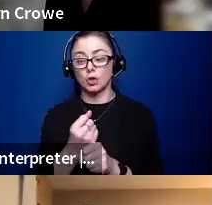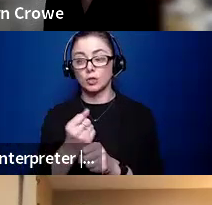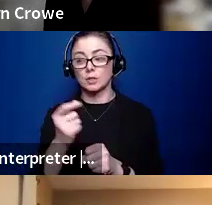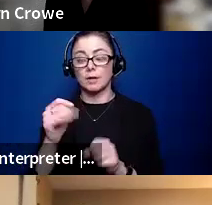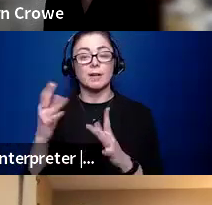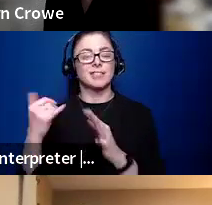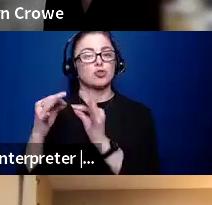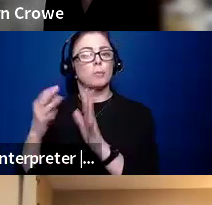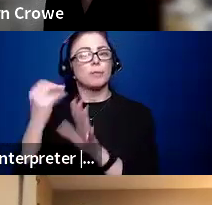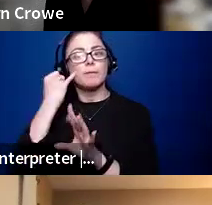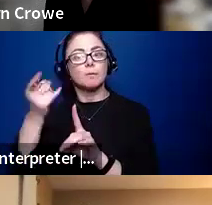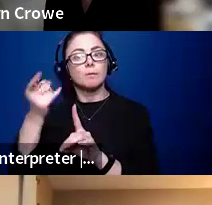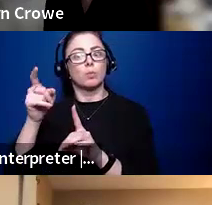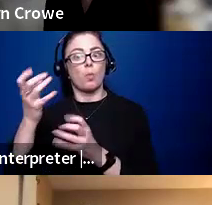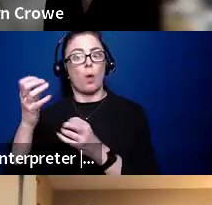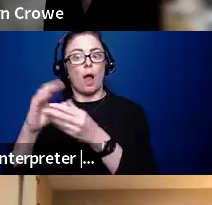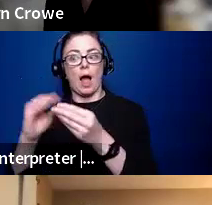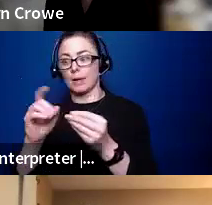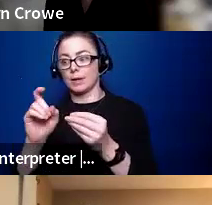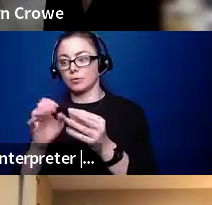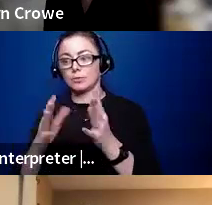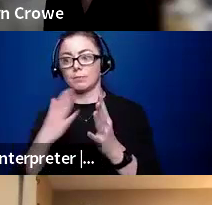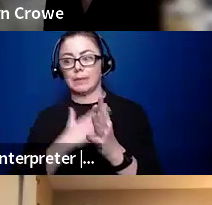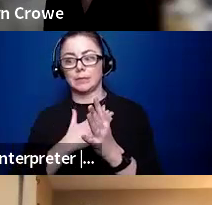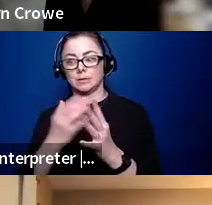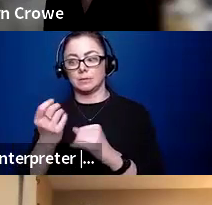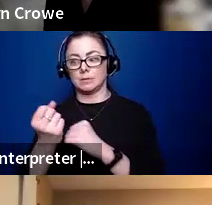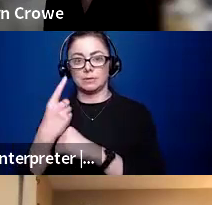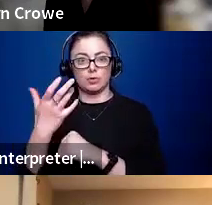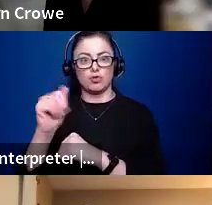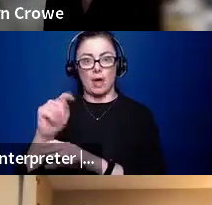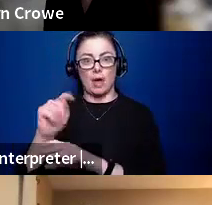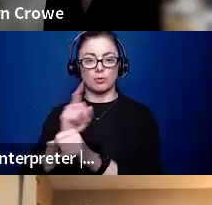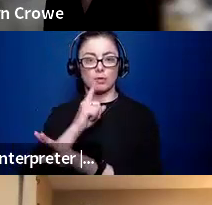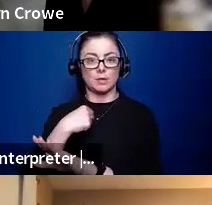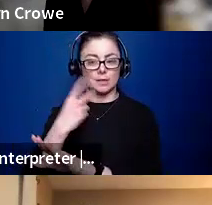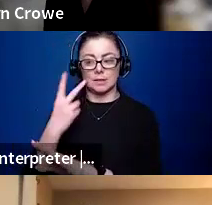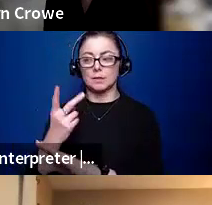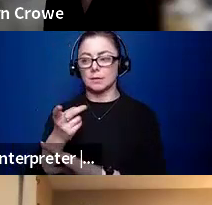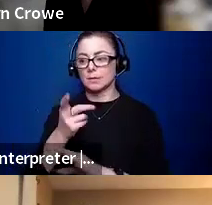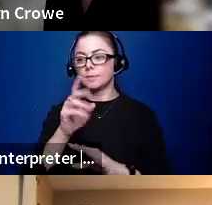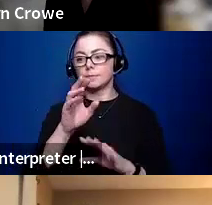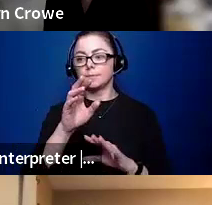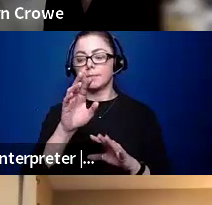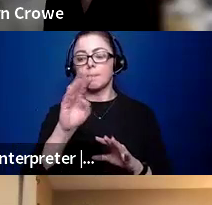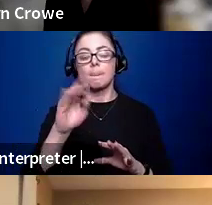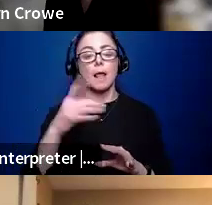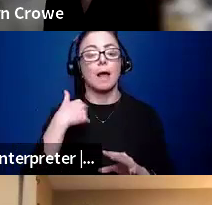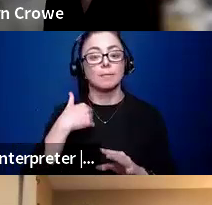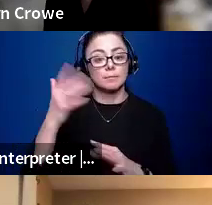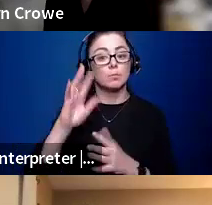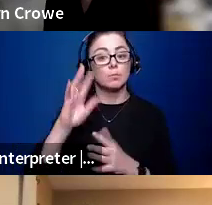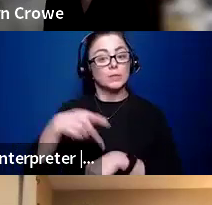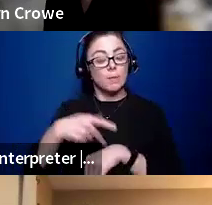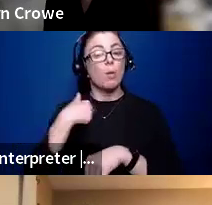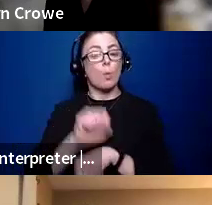education teacher, and then I worked as a curriculum director in several schools, a principal. I also worked for the AEA probably 15